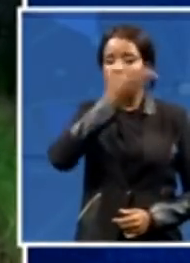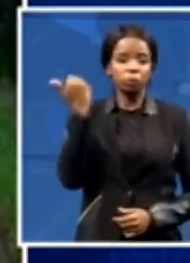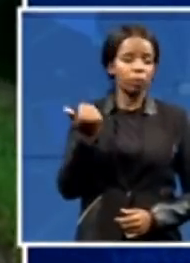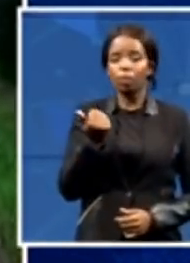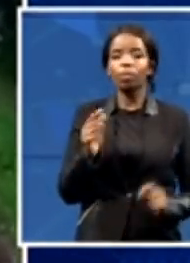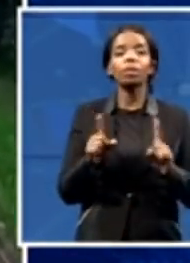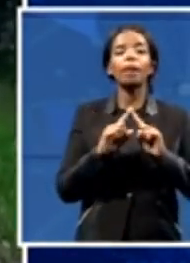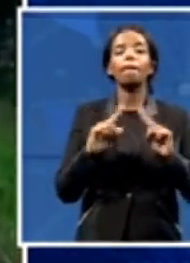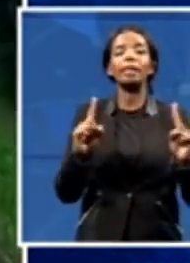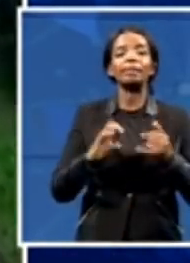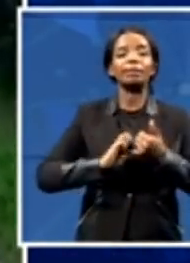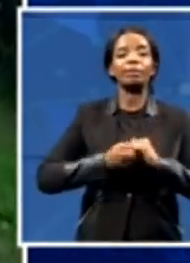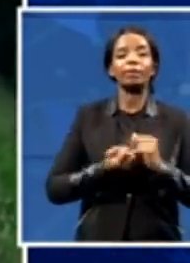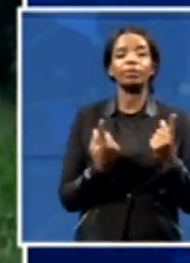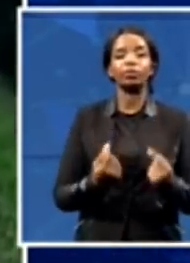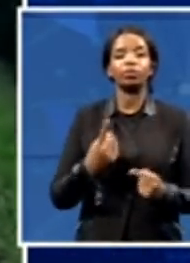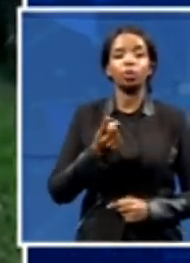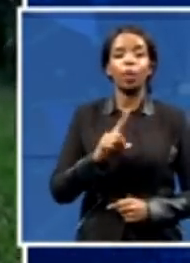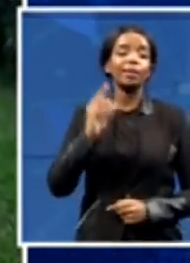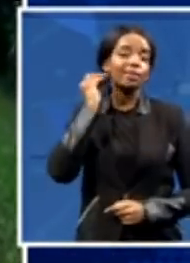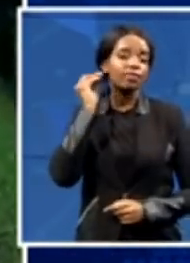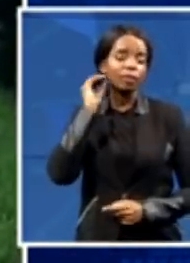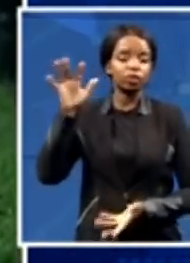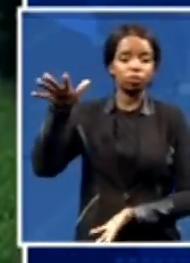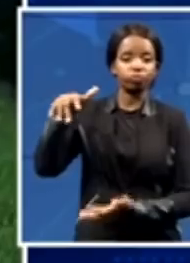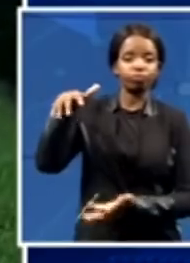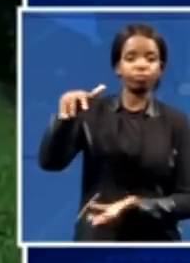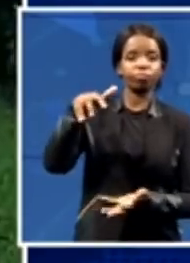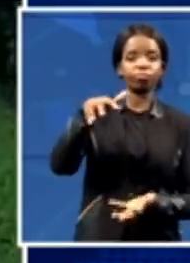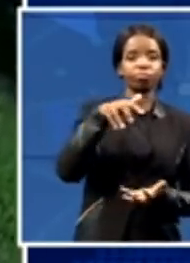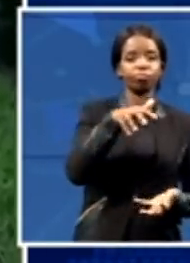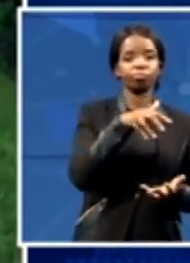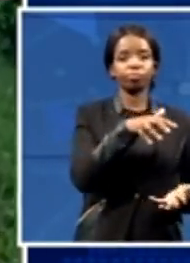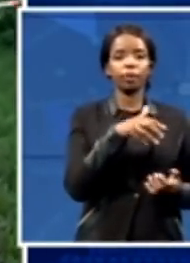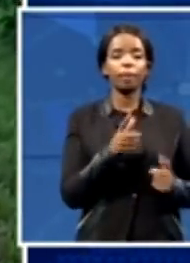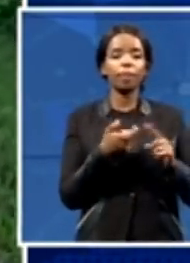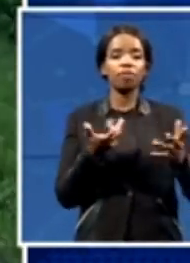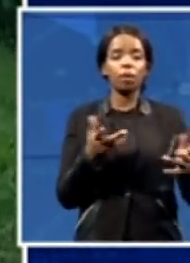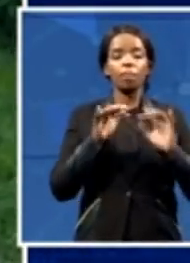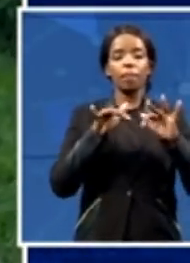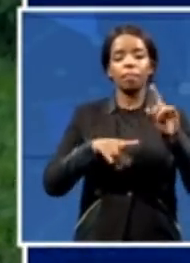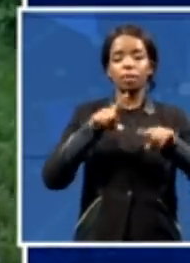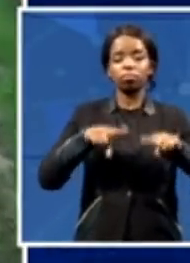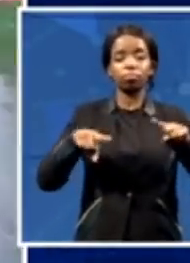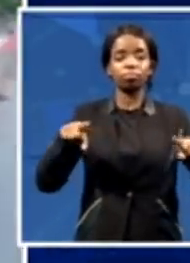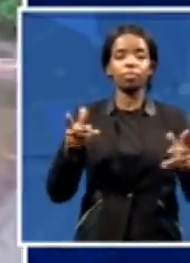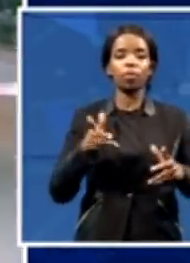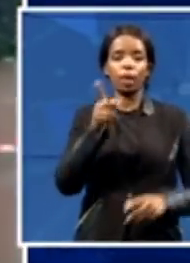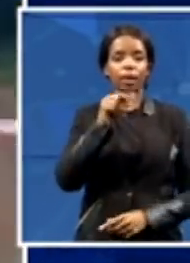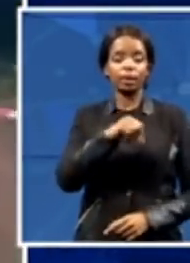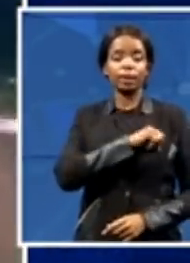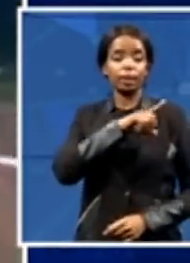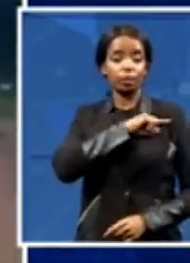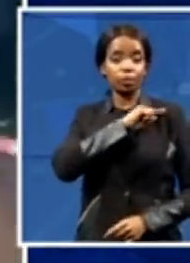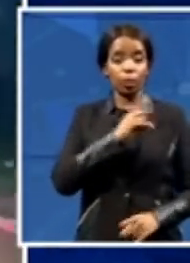piece together information from different teams in KwaZulu-Natal, because the situation is currently worsening as we speak,